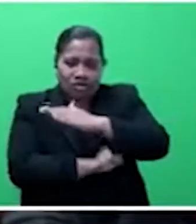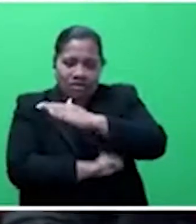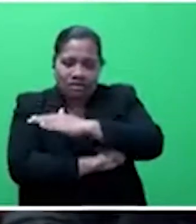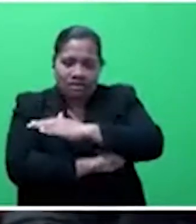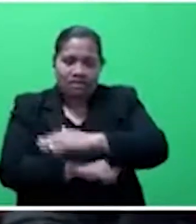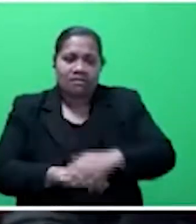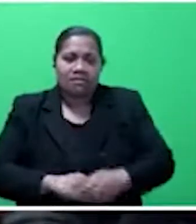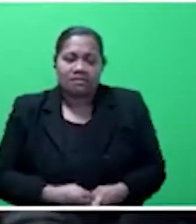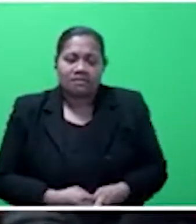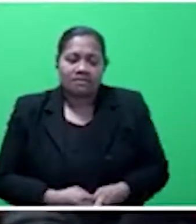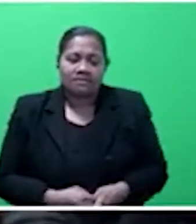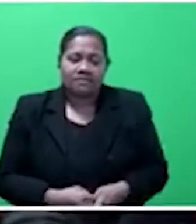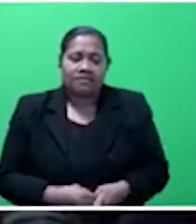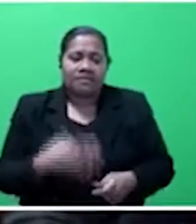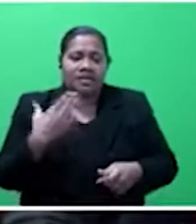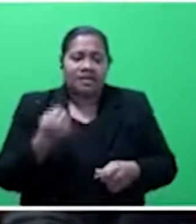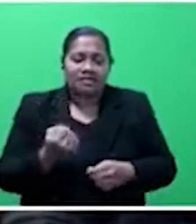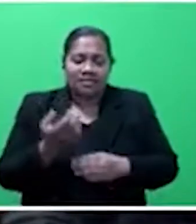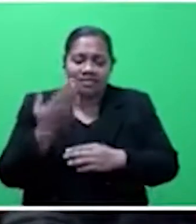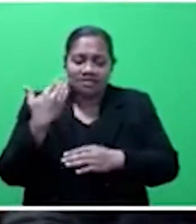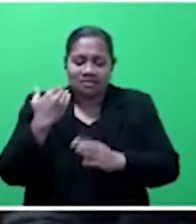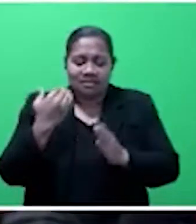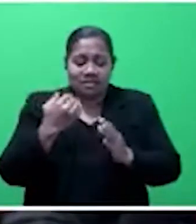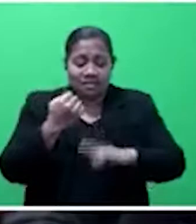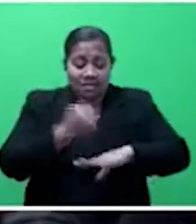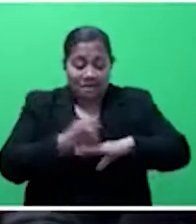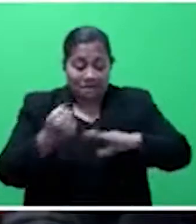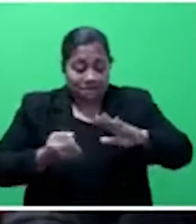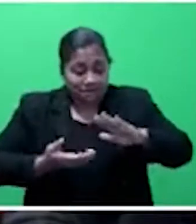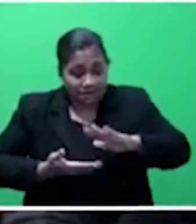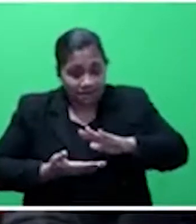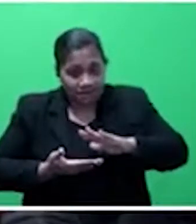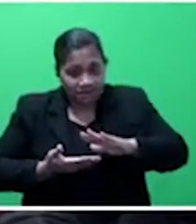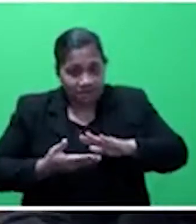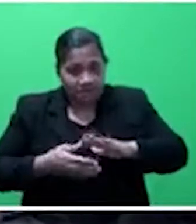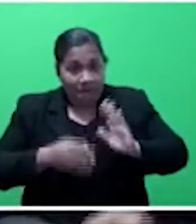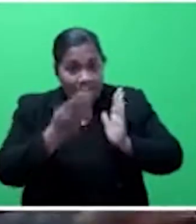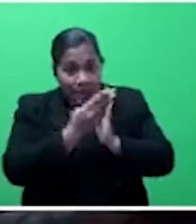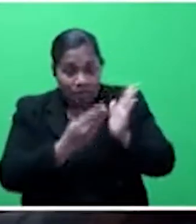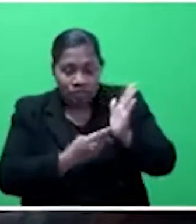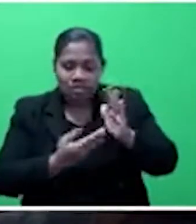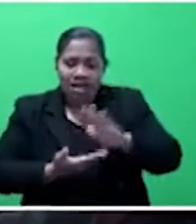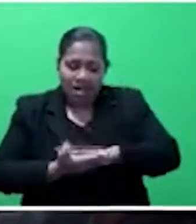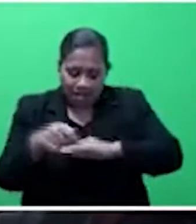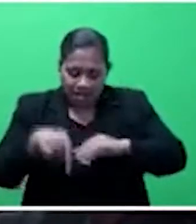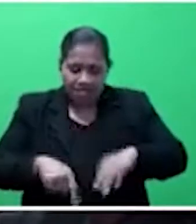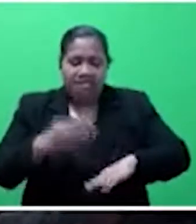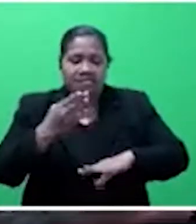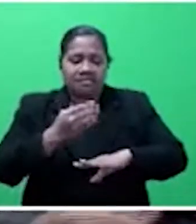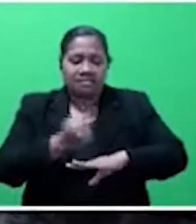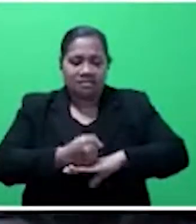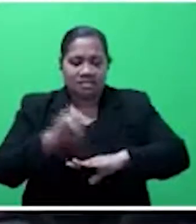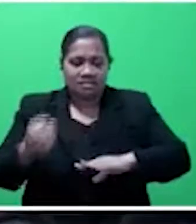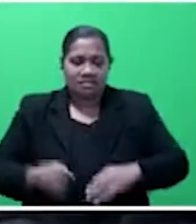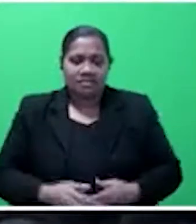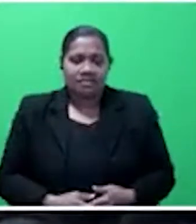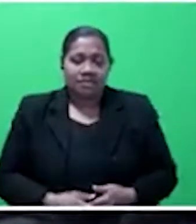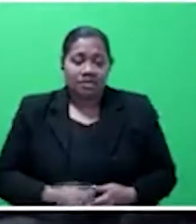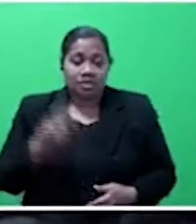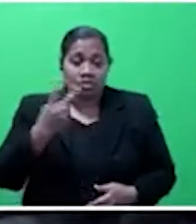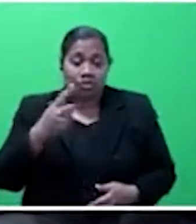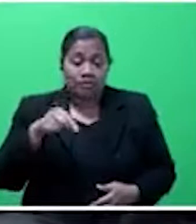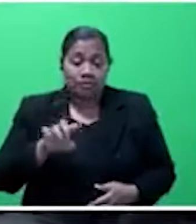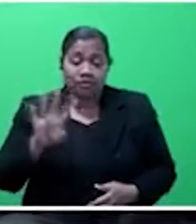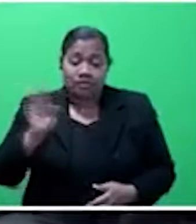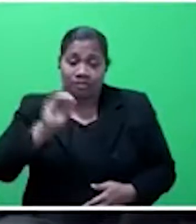previous budgets under this government. Mr. Speaker, sir, the projection of 12.4% economic growth this